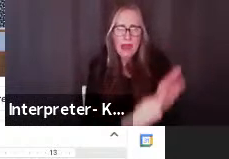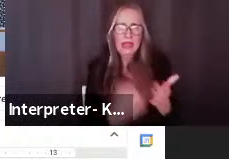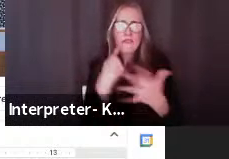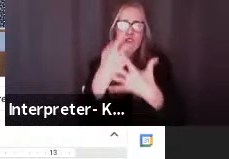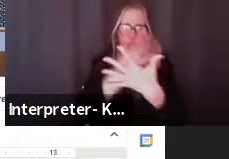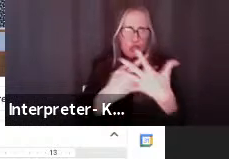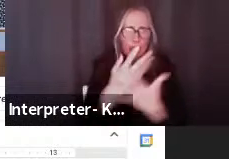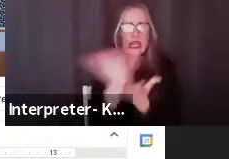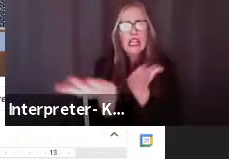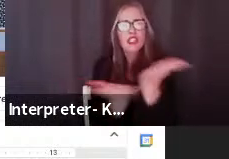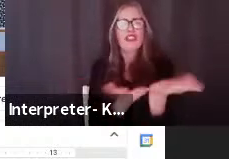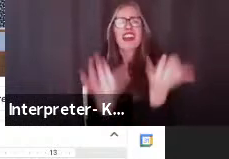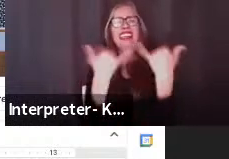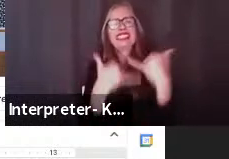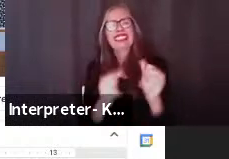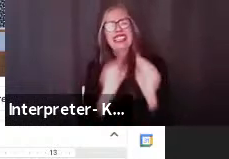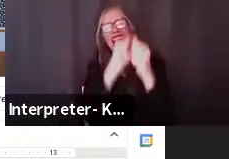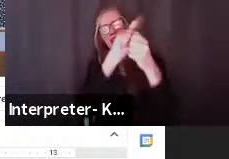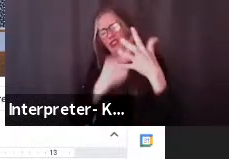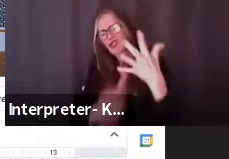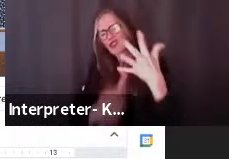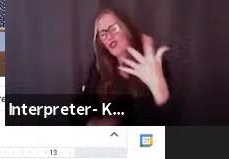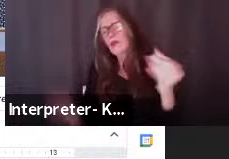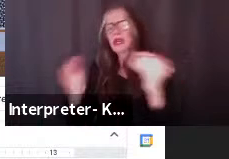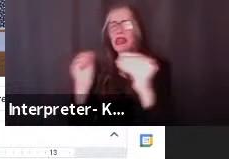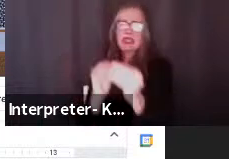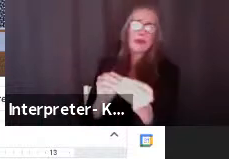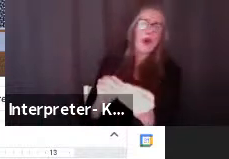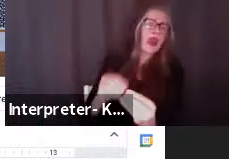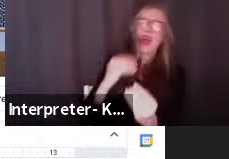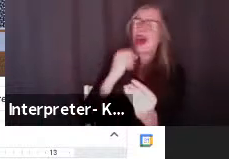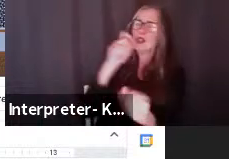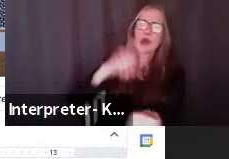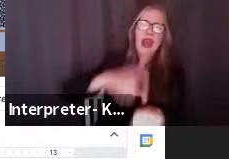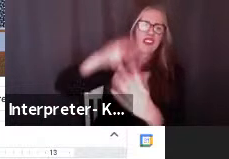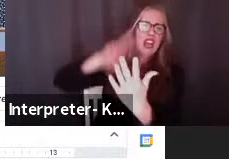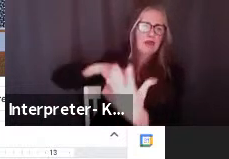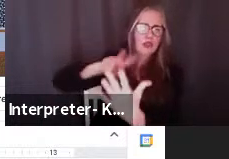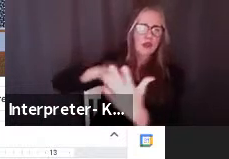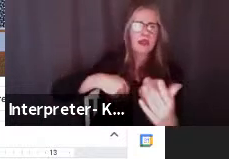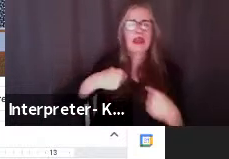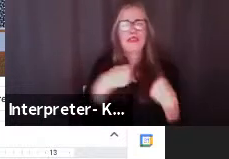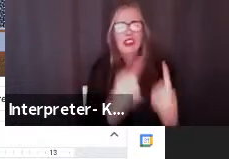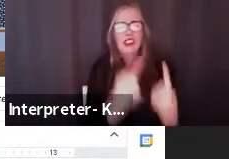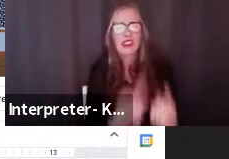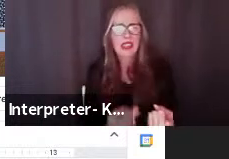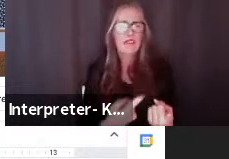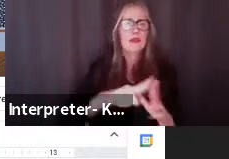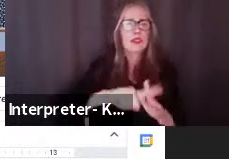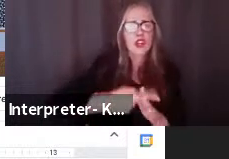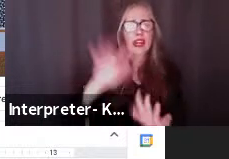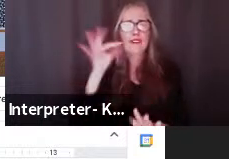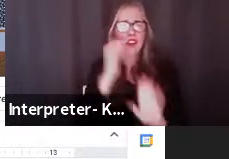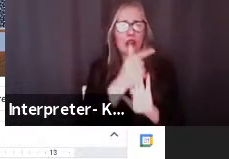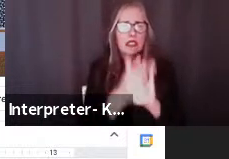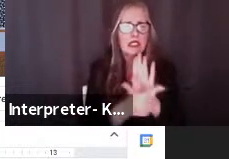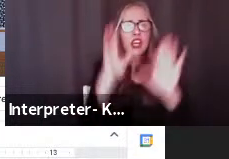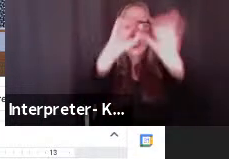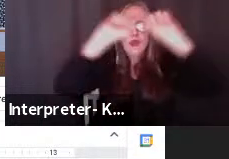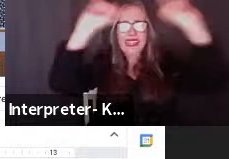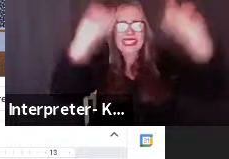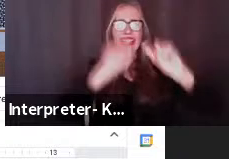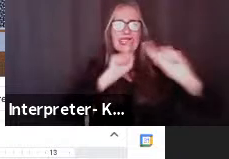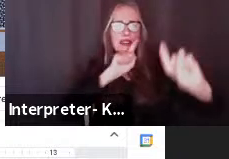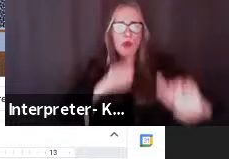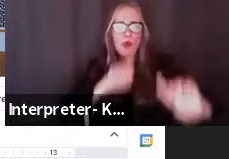have an entire realm of things that need to be done i don't have time to read them but everything from enacting federal legislation to executive orders for interagency